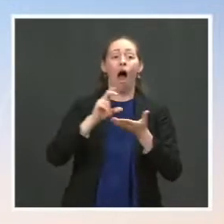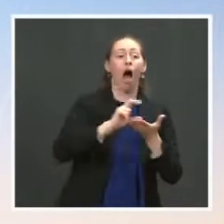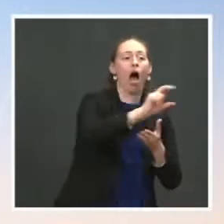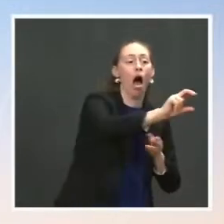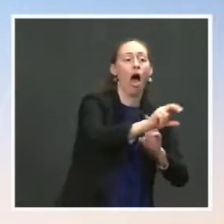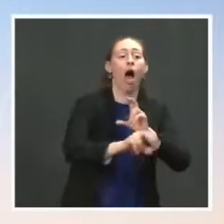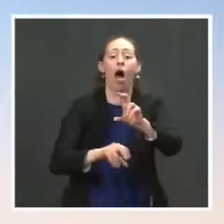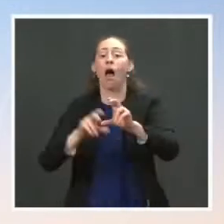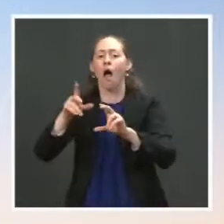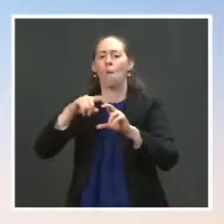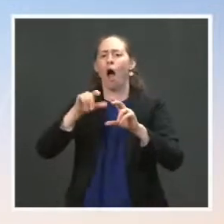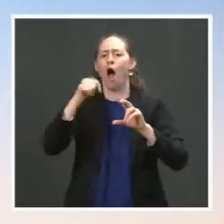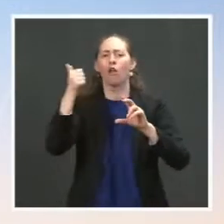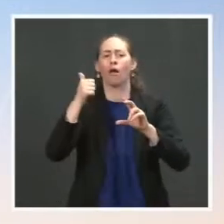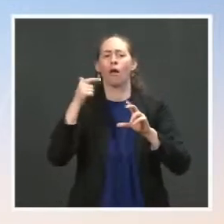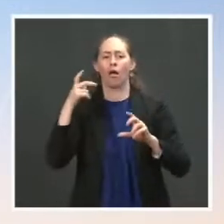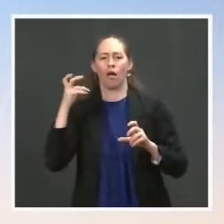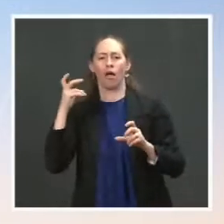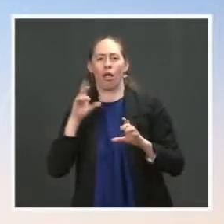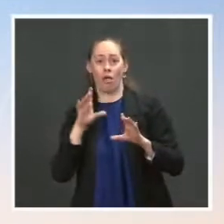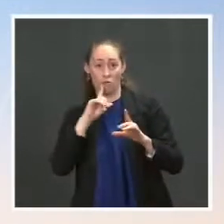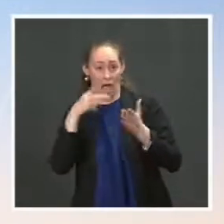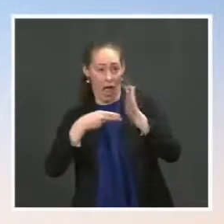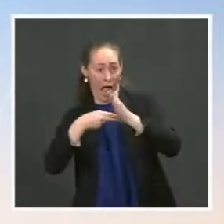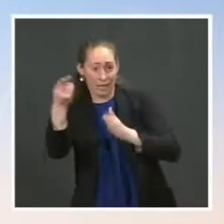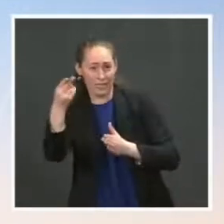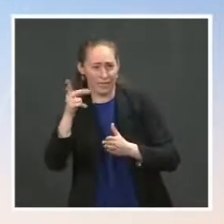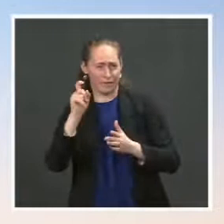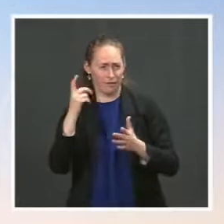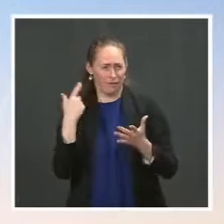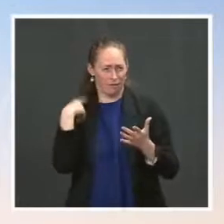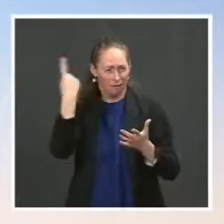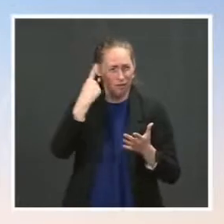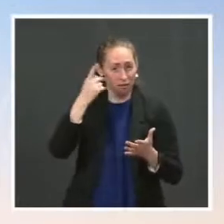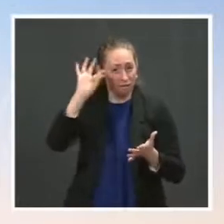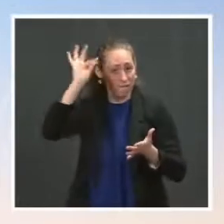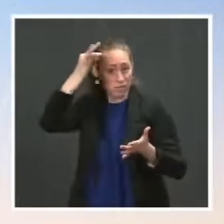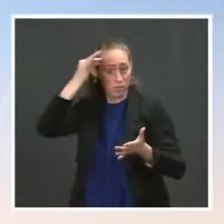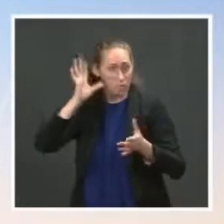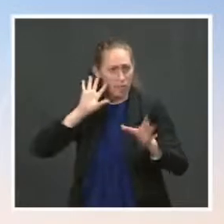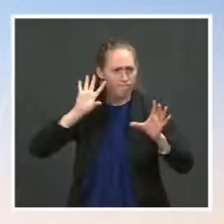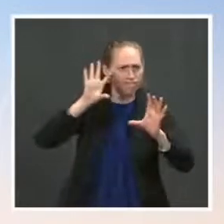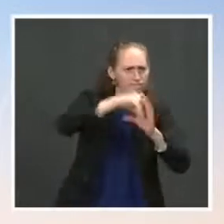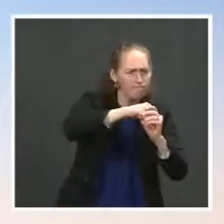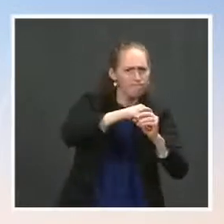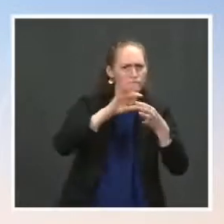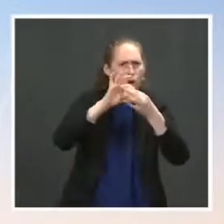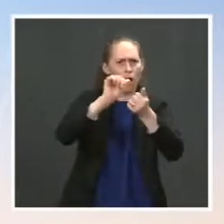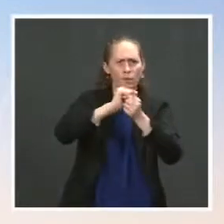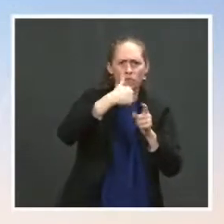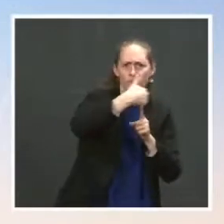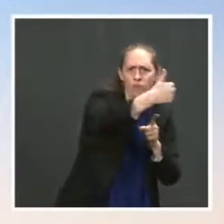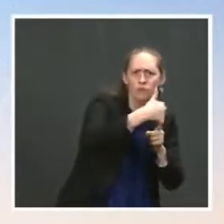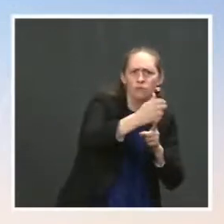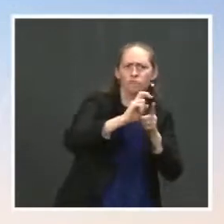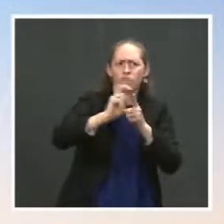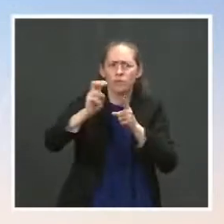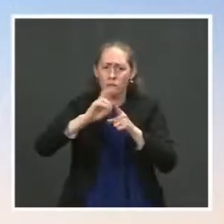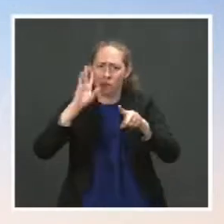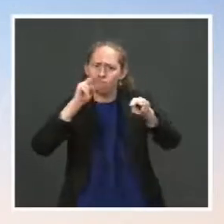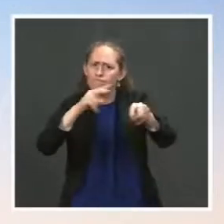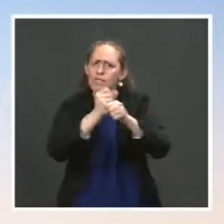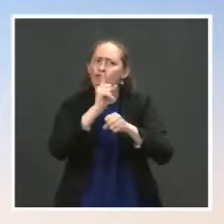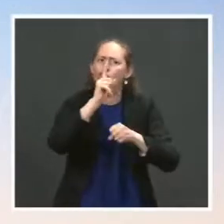How involved do you think the federal government, the Department of Transportation, the Congress, the White House should be in making